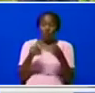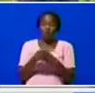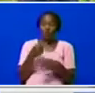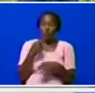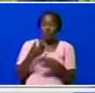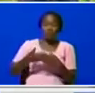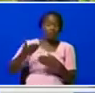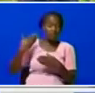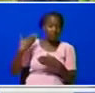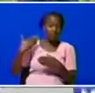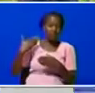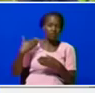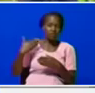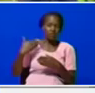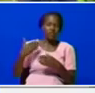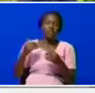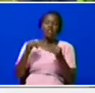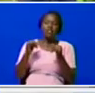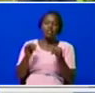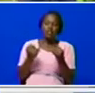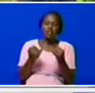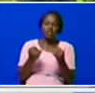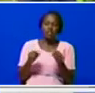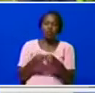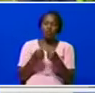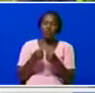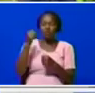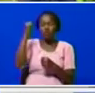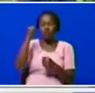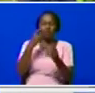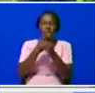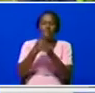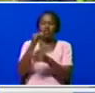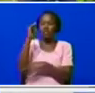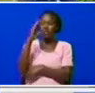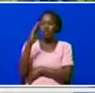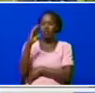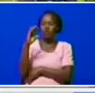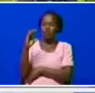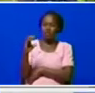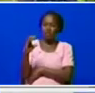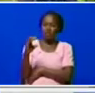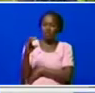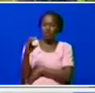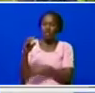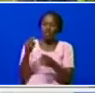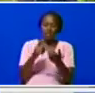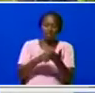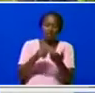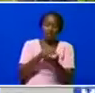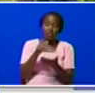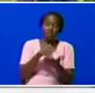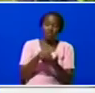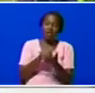behind the scenes moves are happening. Political parties are meeting the IEBC. The Tallying Center observers have been in a flurry